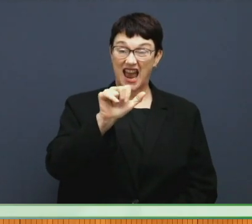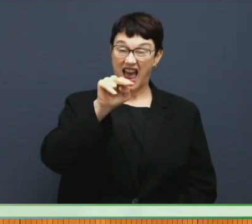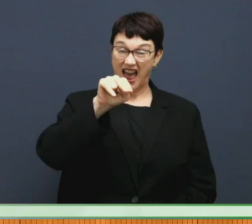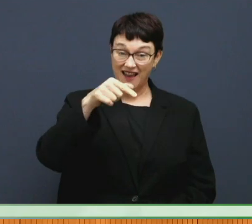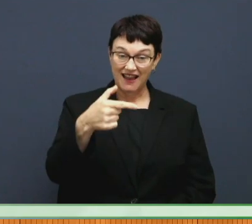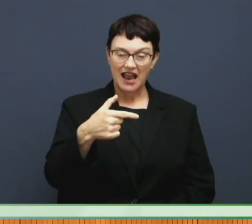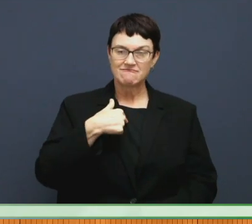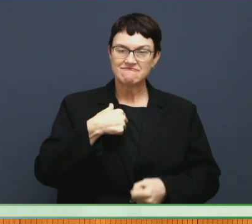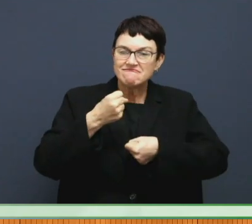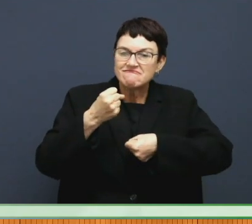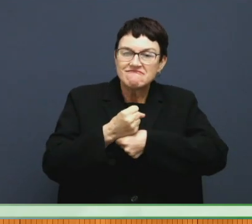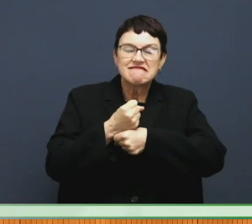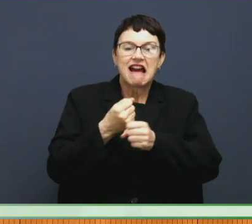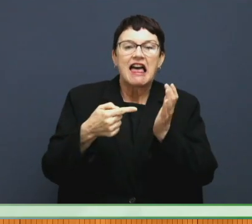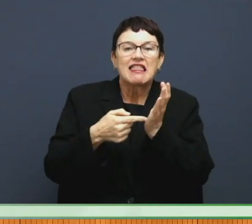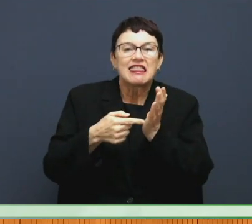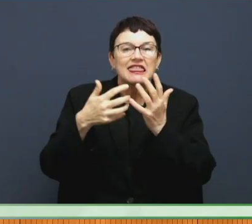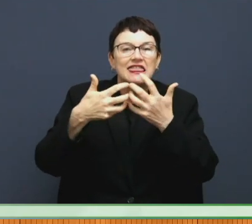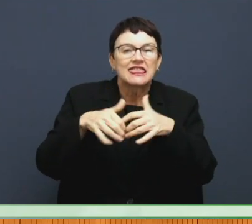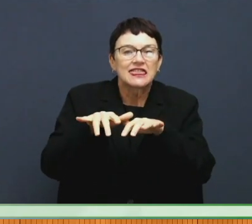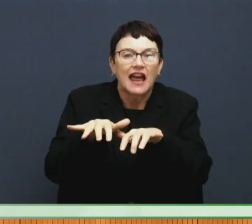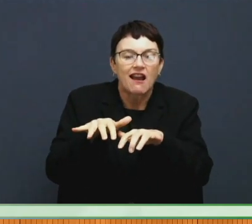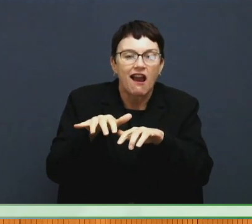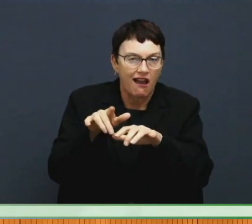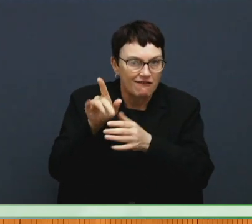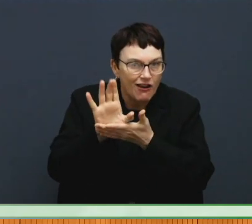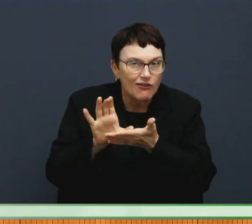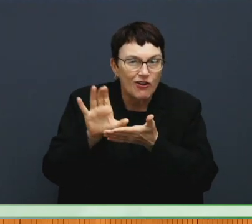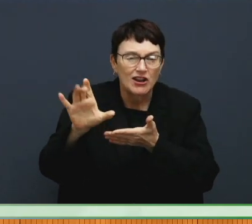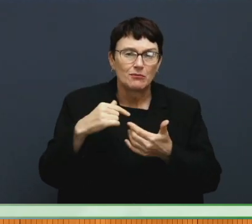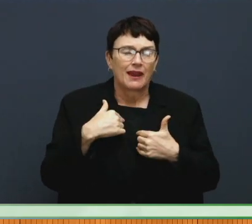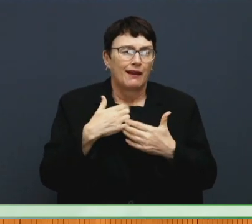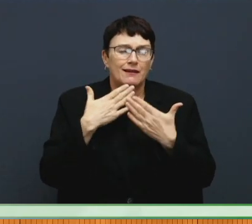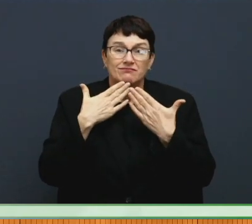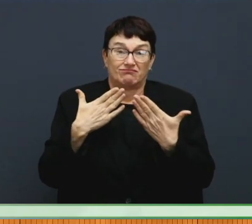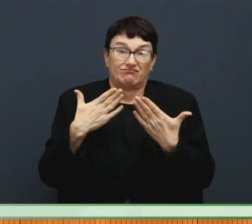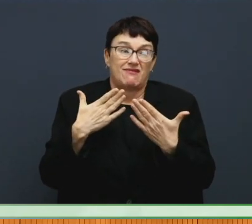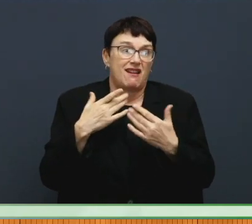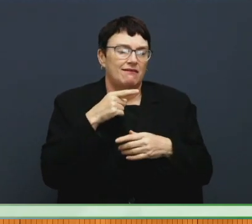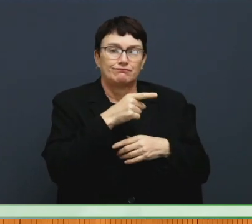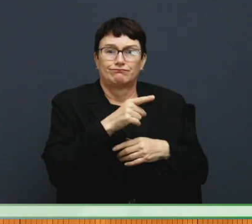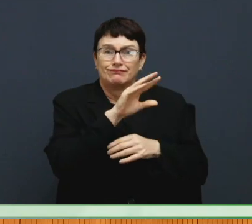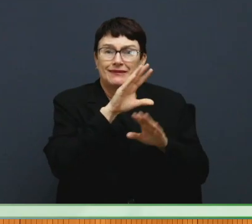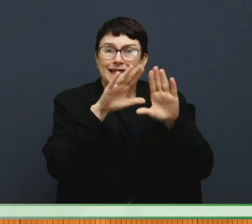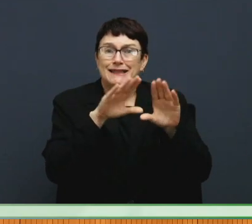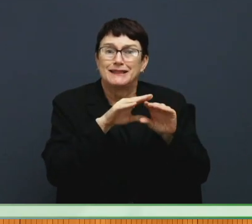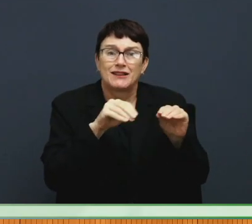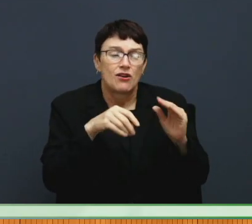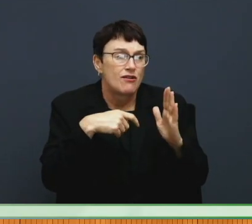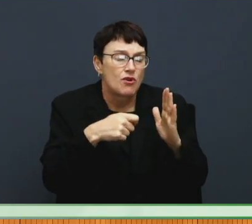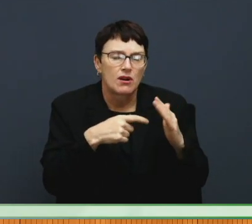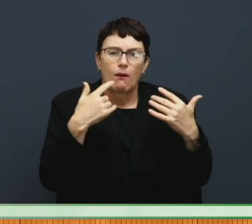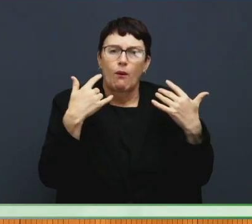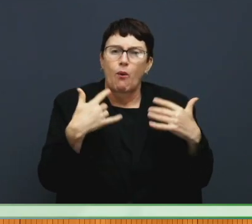China. I'm extremely grateful to the Zero Project for establishing this highly significant